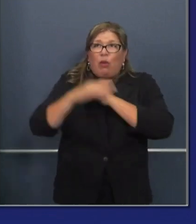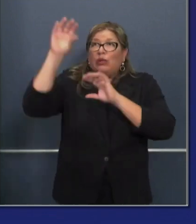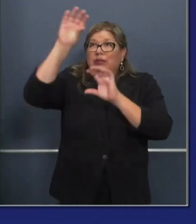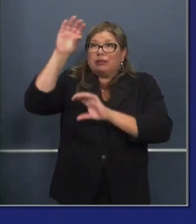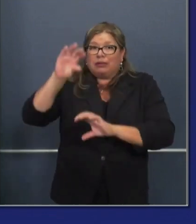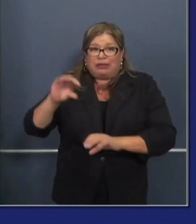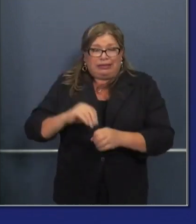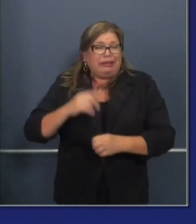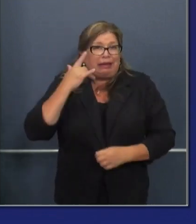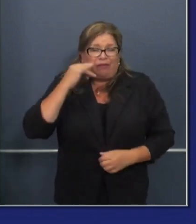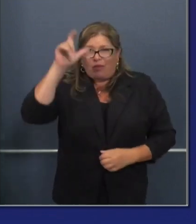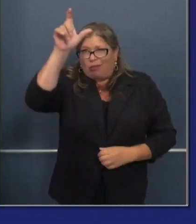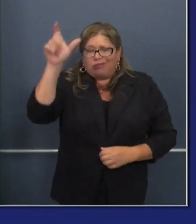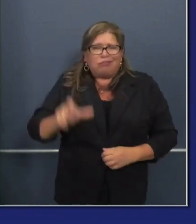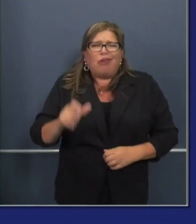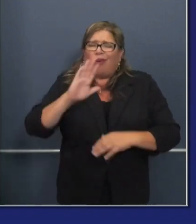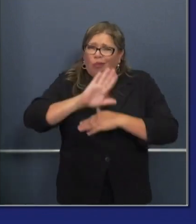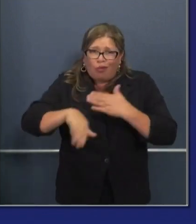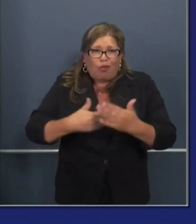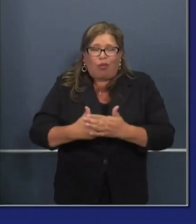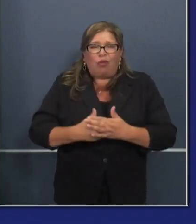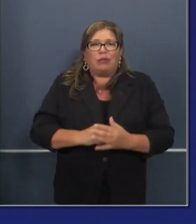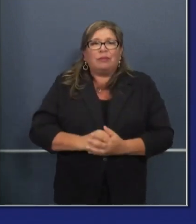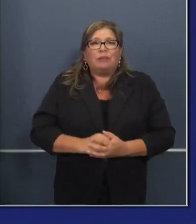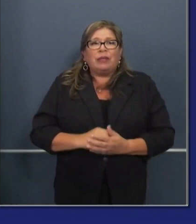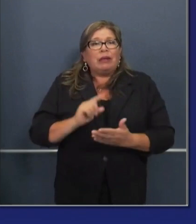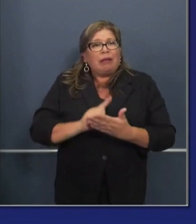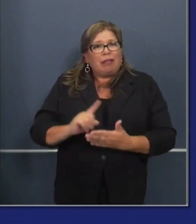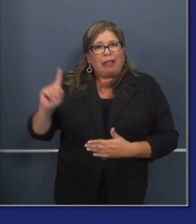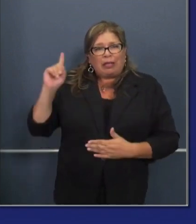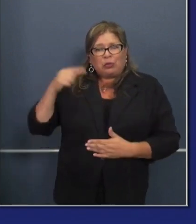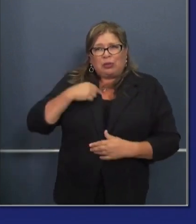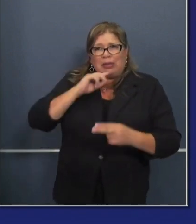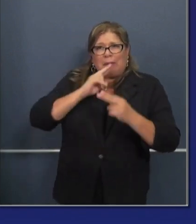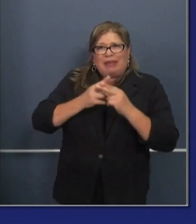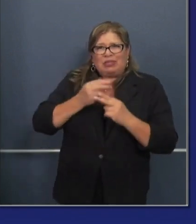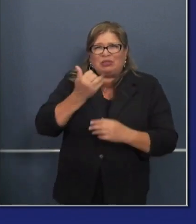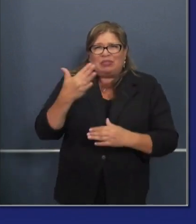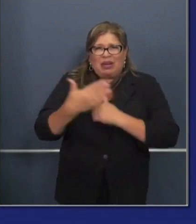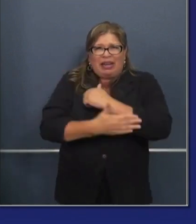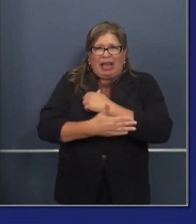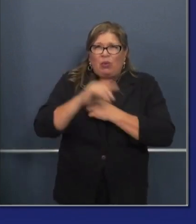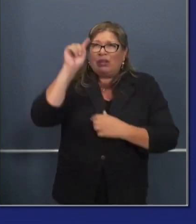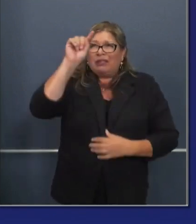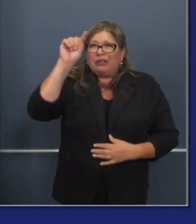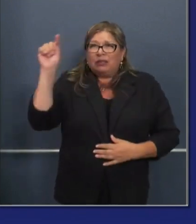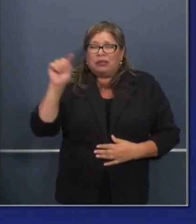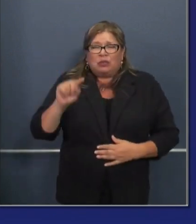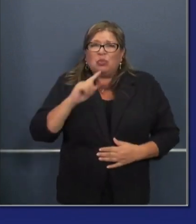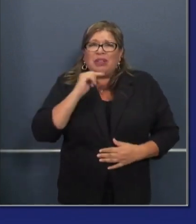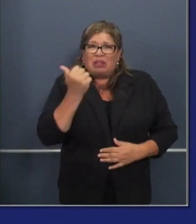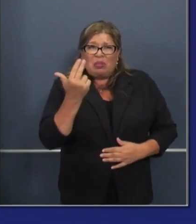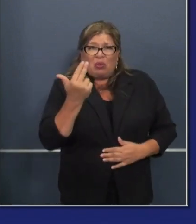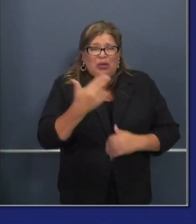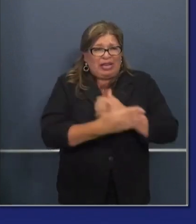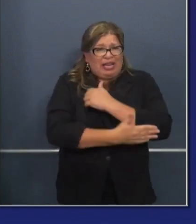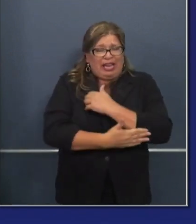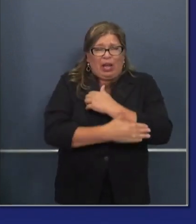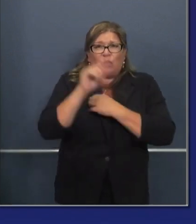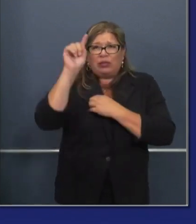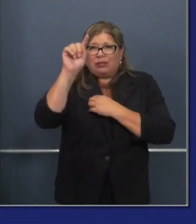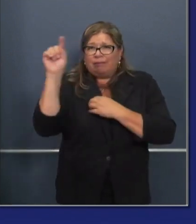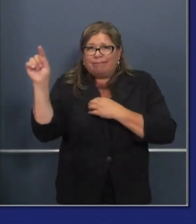we had highlighted a number of counties that we were monitoring, and we were focused on 13 counties in particular